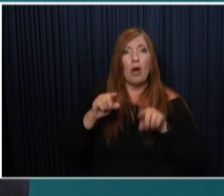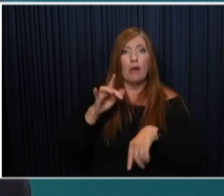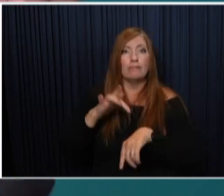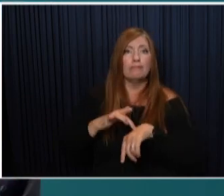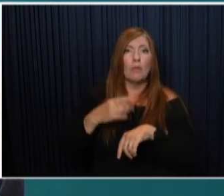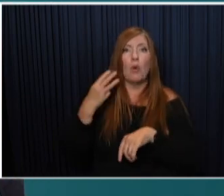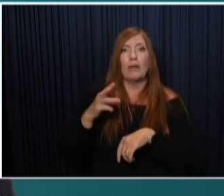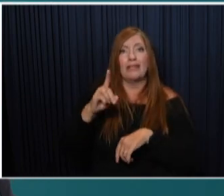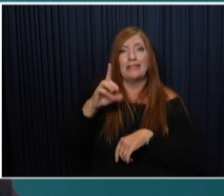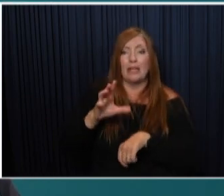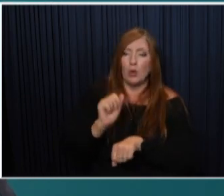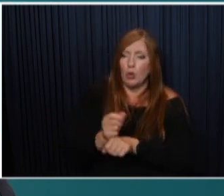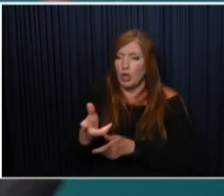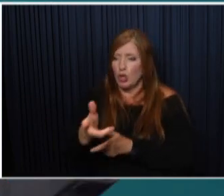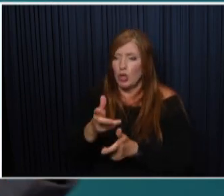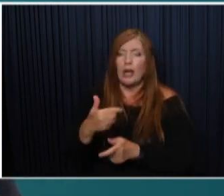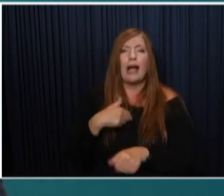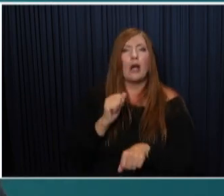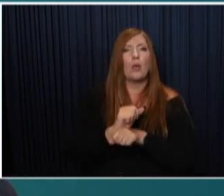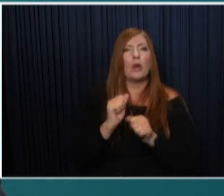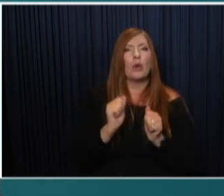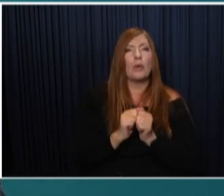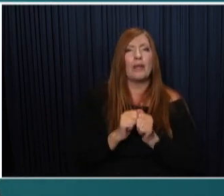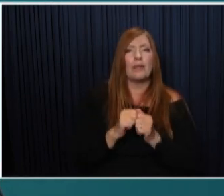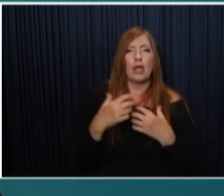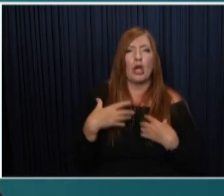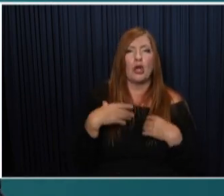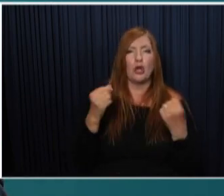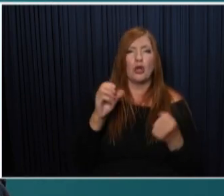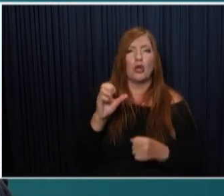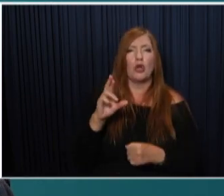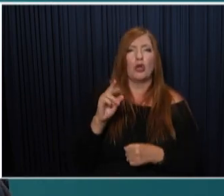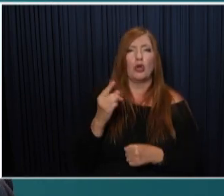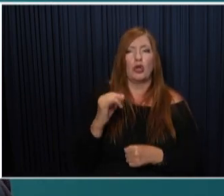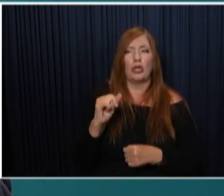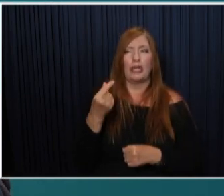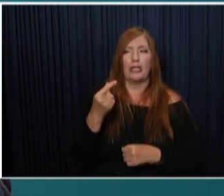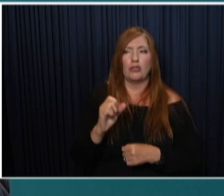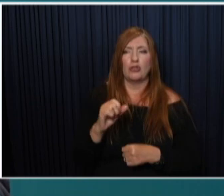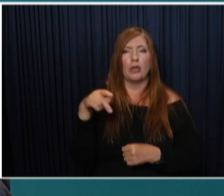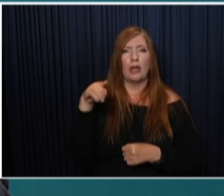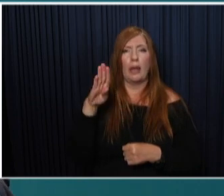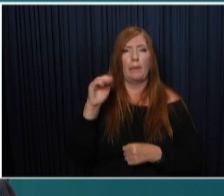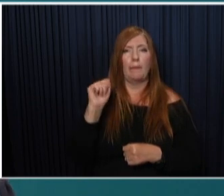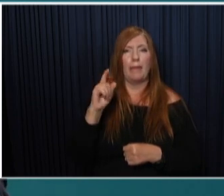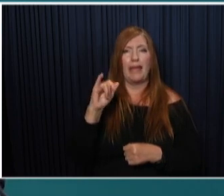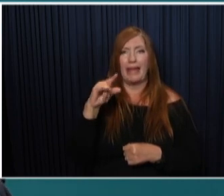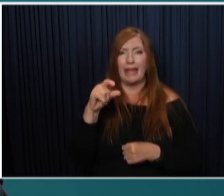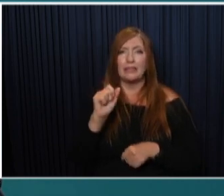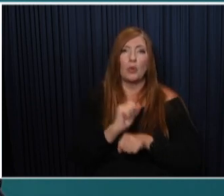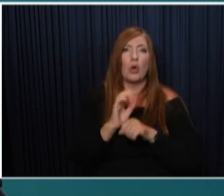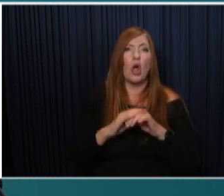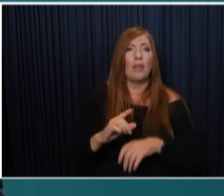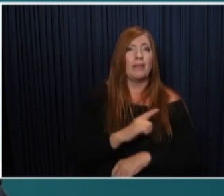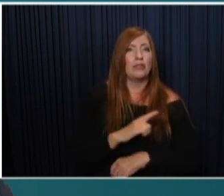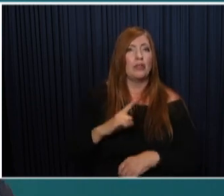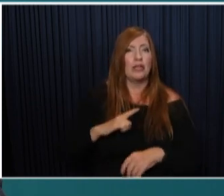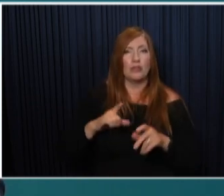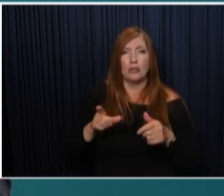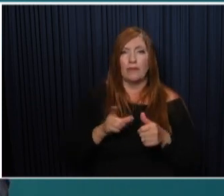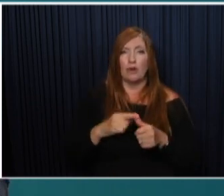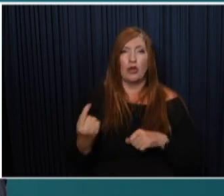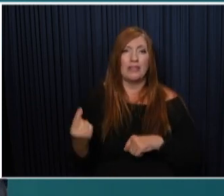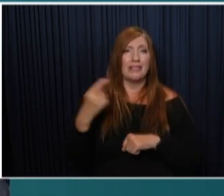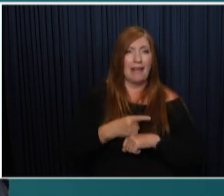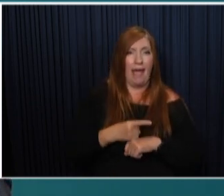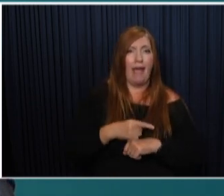I'm working right now with Courage candidates. We're already crafting legislation so that we can start on day one with